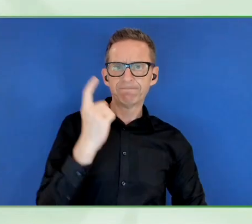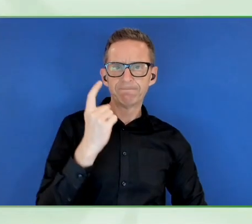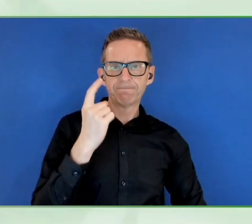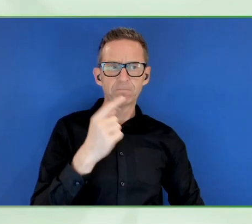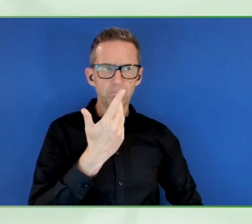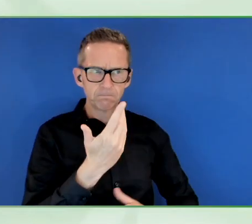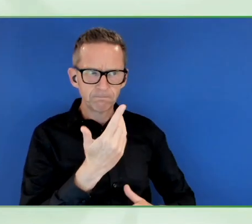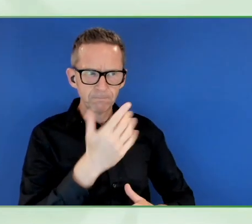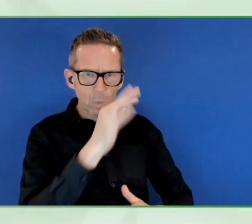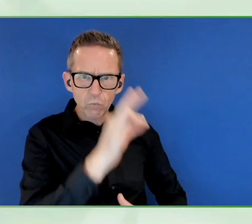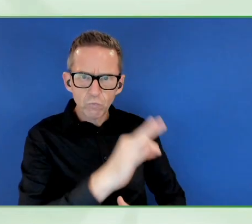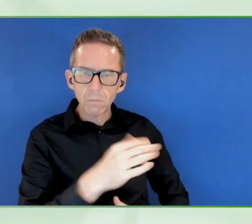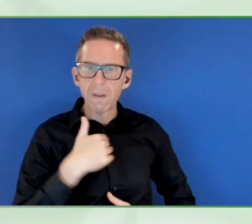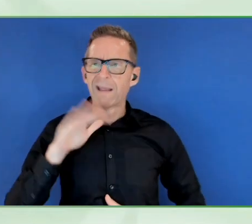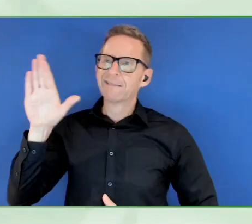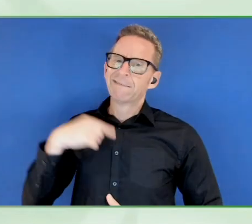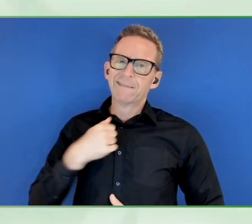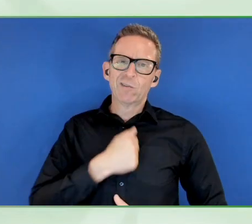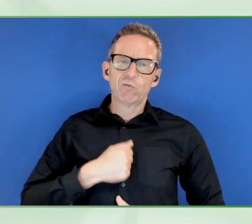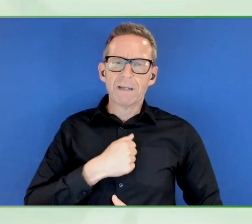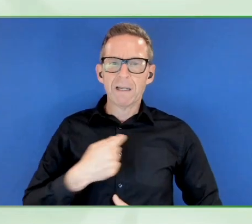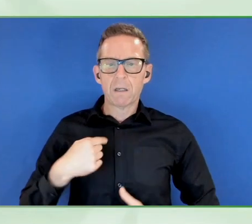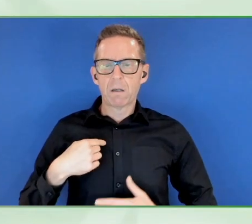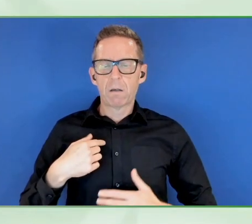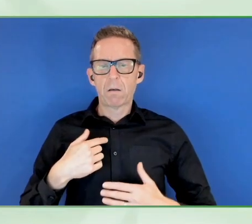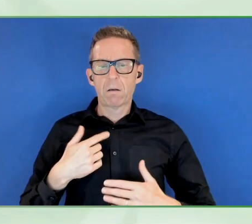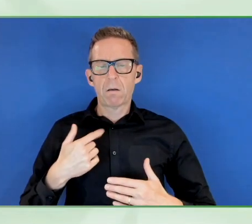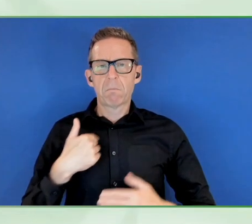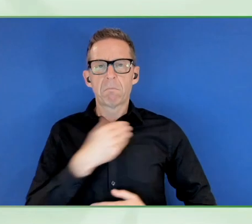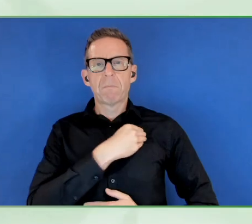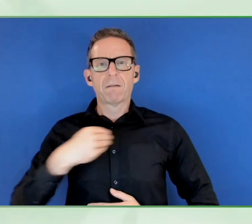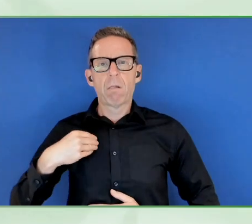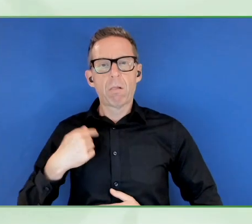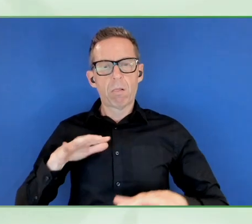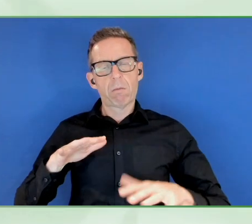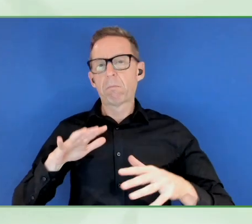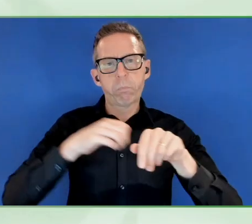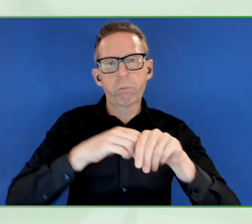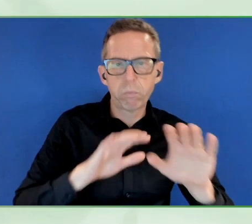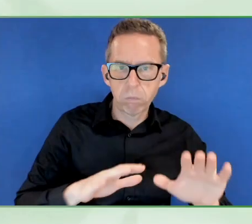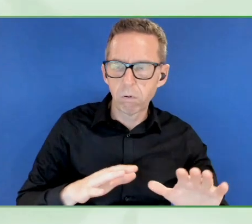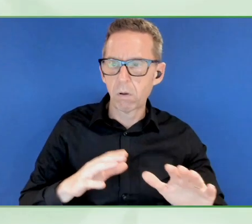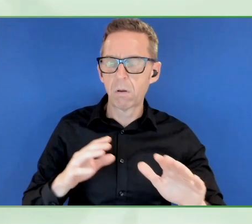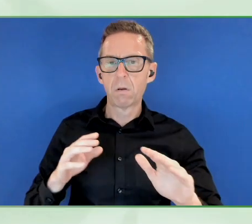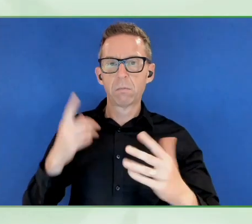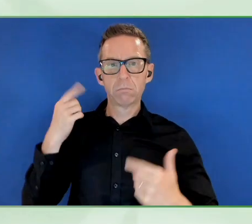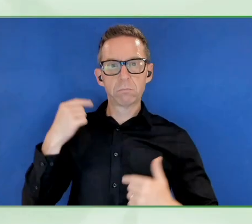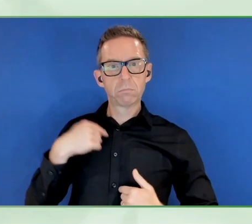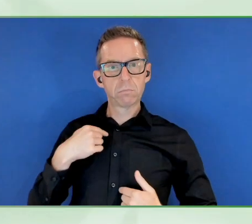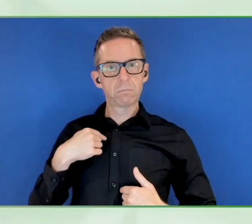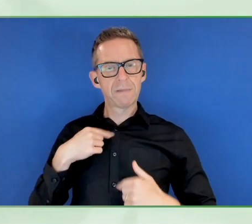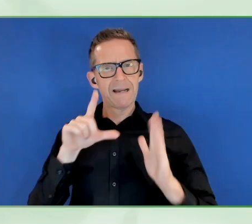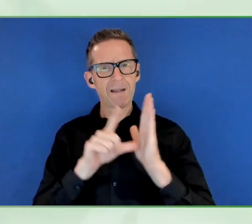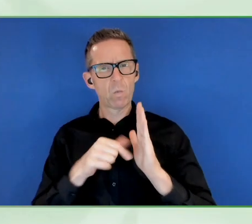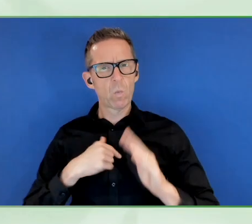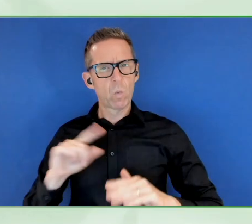had a situational impairment, and there are no legal consequences out of that. So this is for me not clear from a legal point of